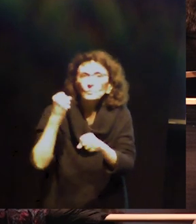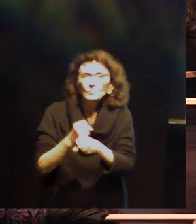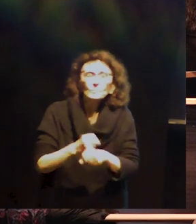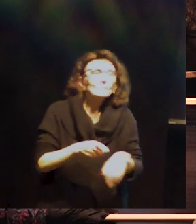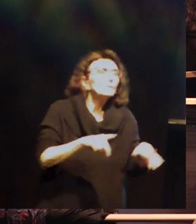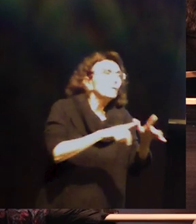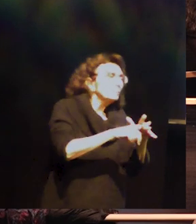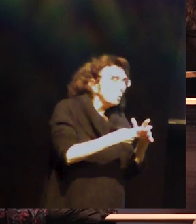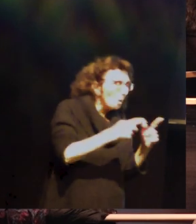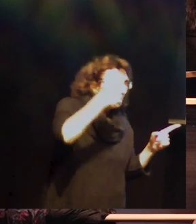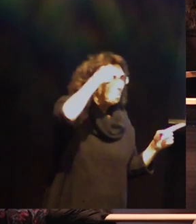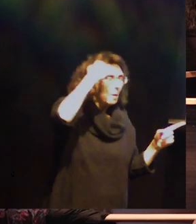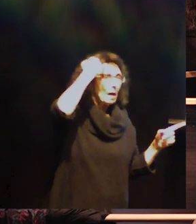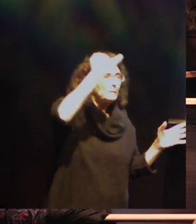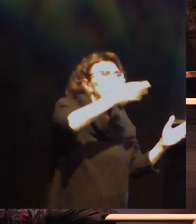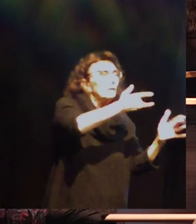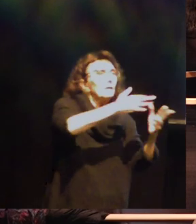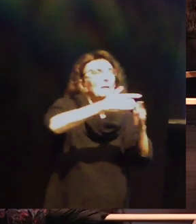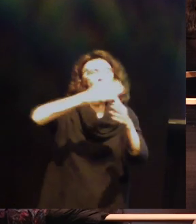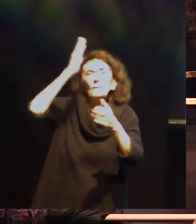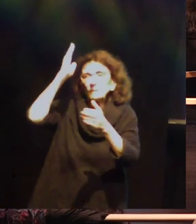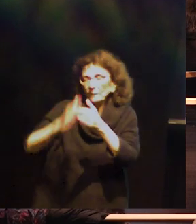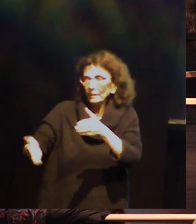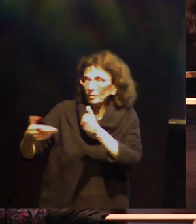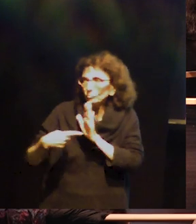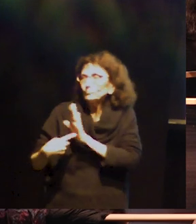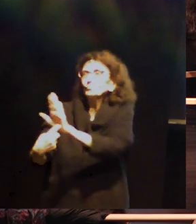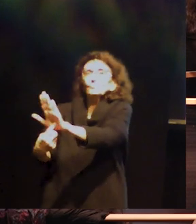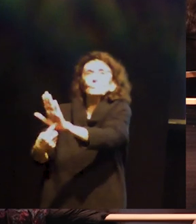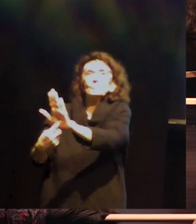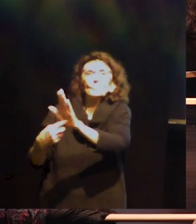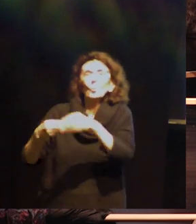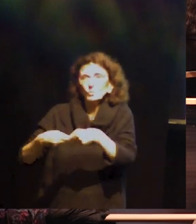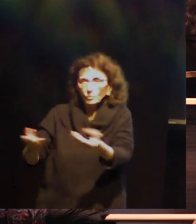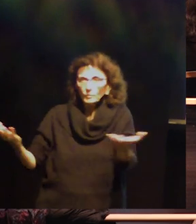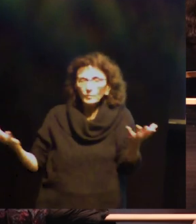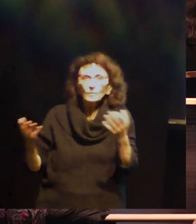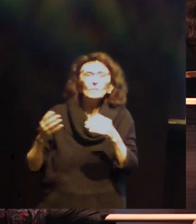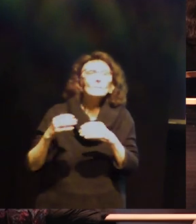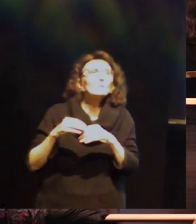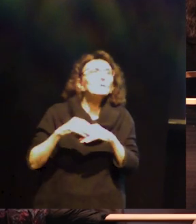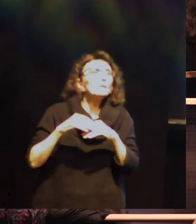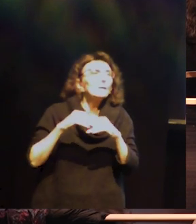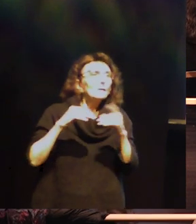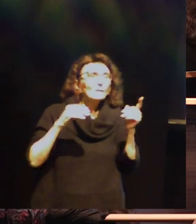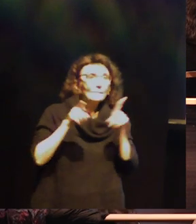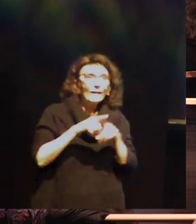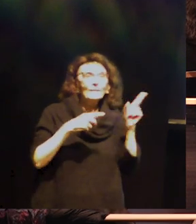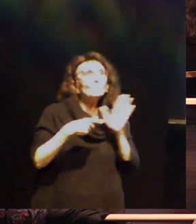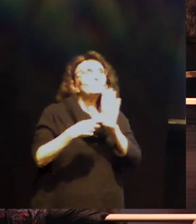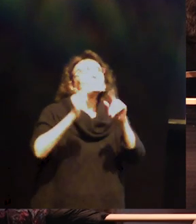when you had the idea to the end where it's on broadcast or distributed at a theatrical release like this